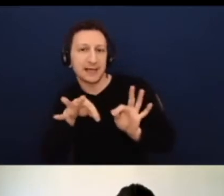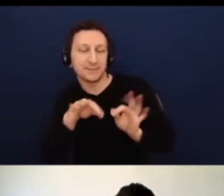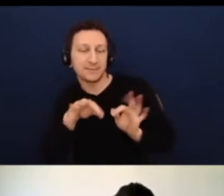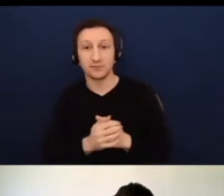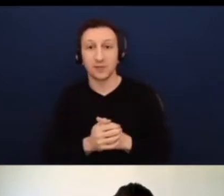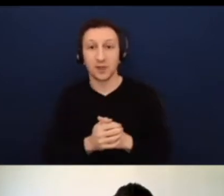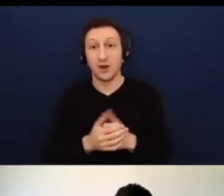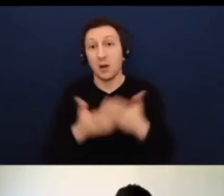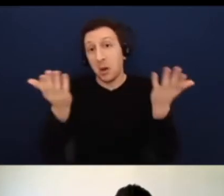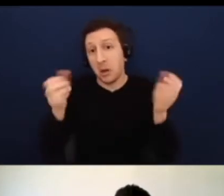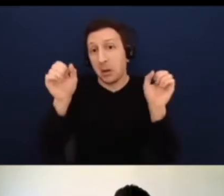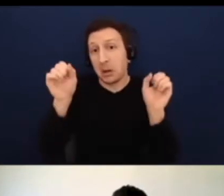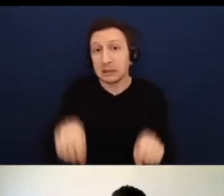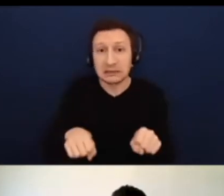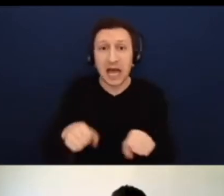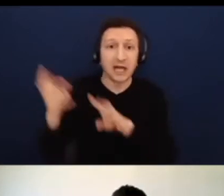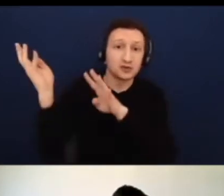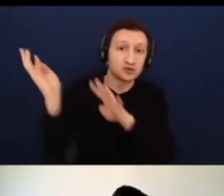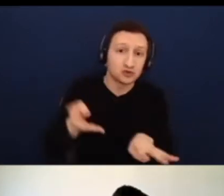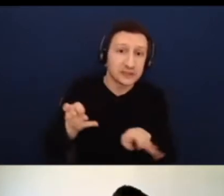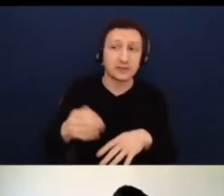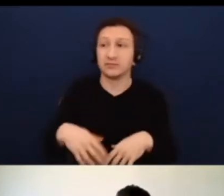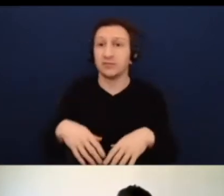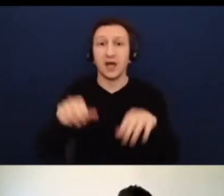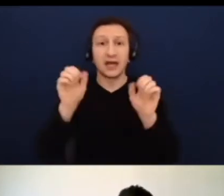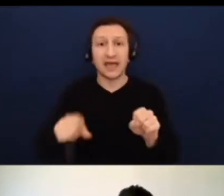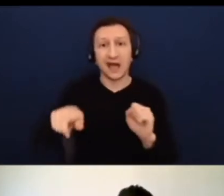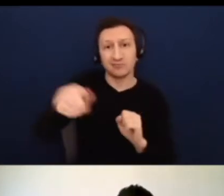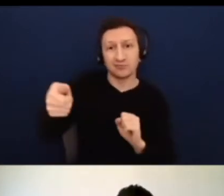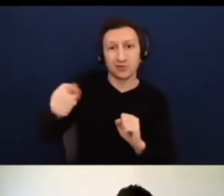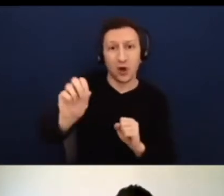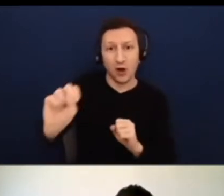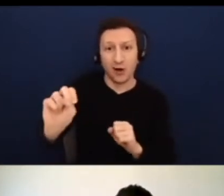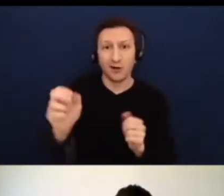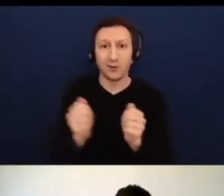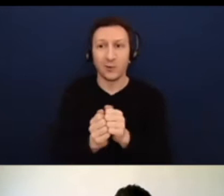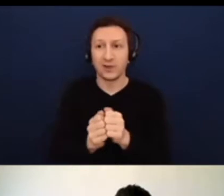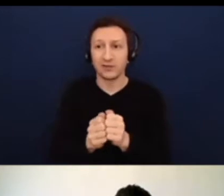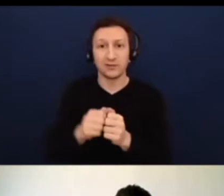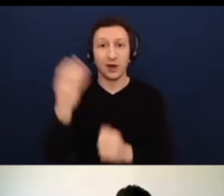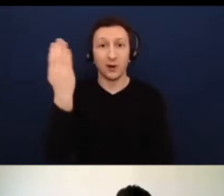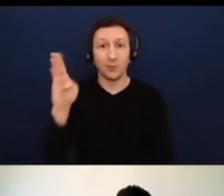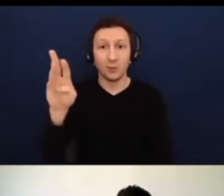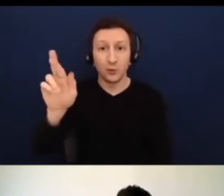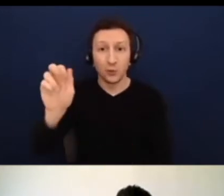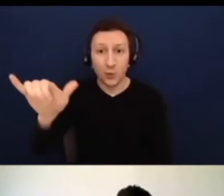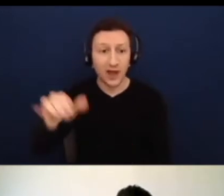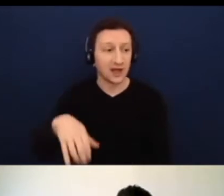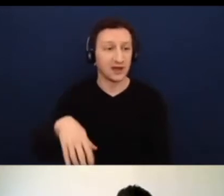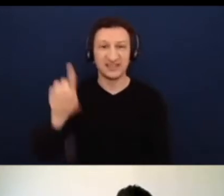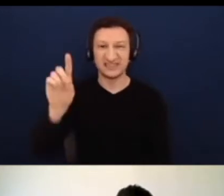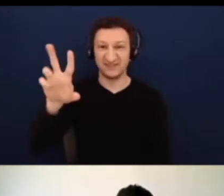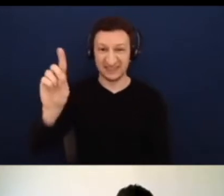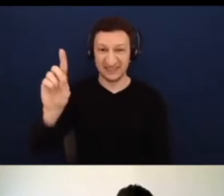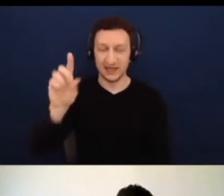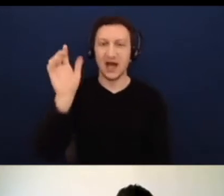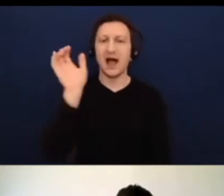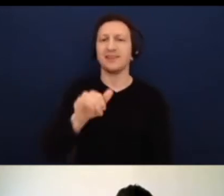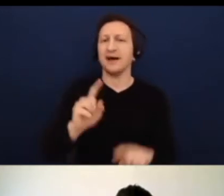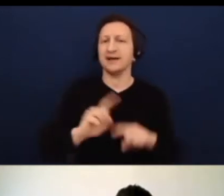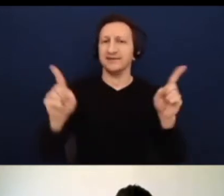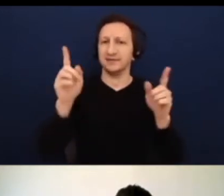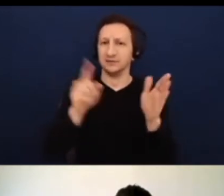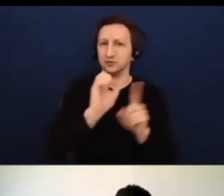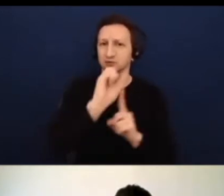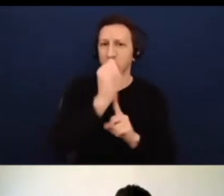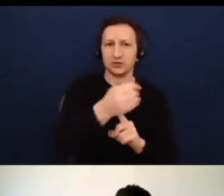or streamed or what have you, or DVDs or Blu-rays, so on and so forth. That is a mix of the audio description with the media. And